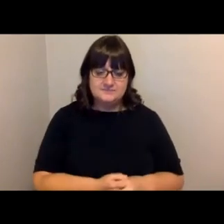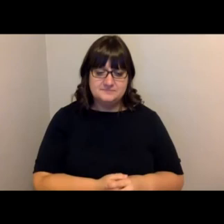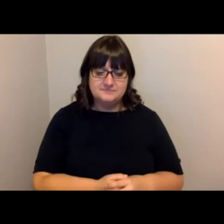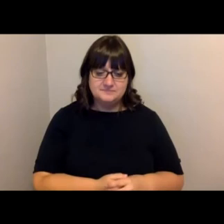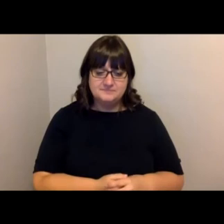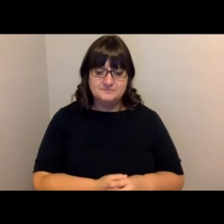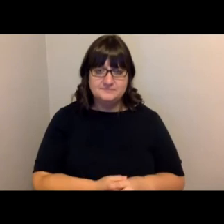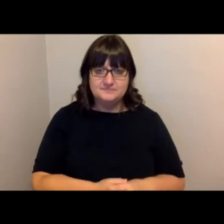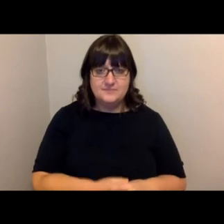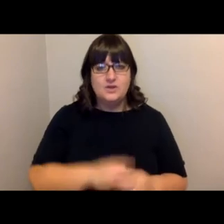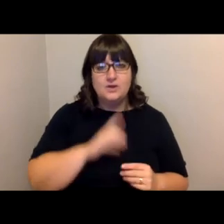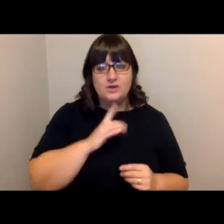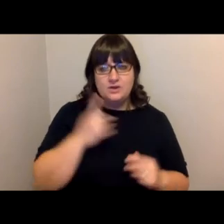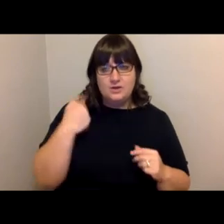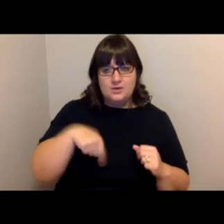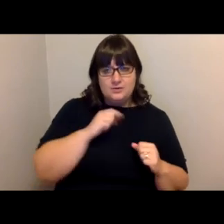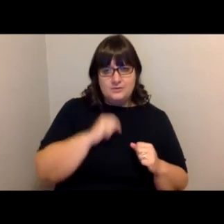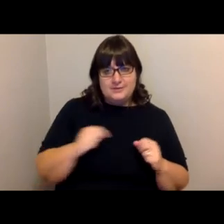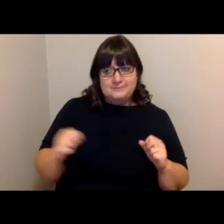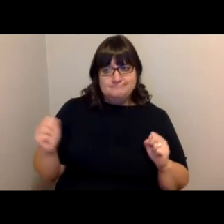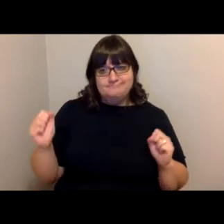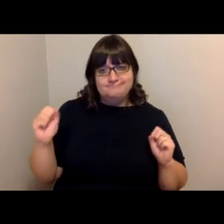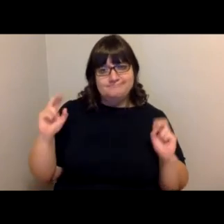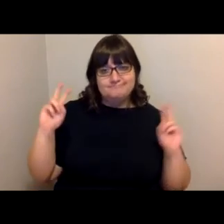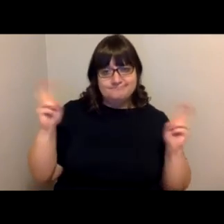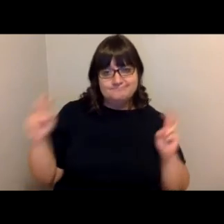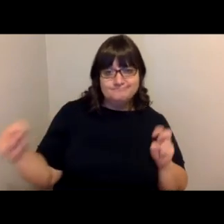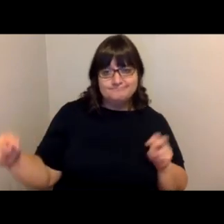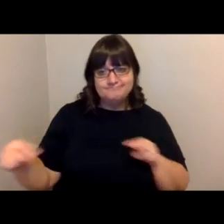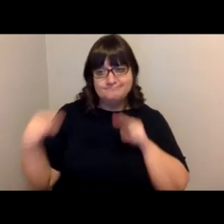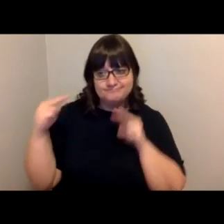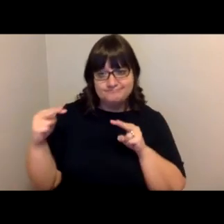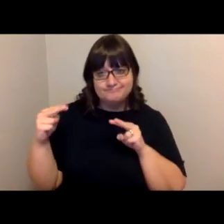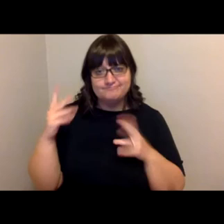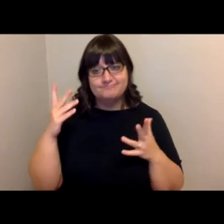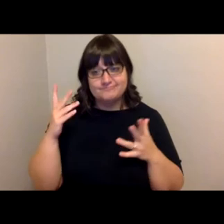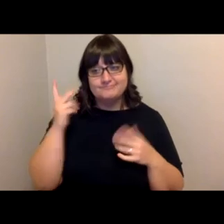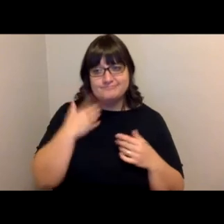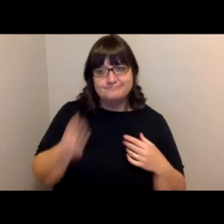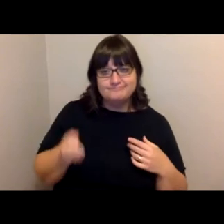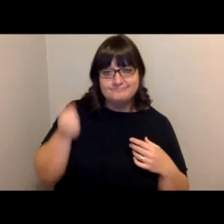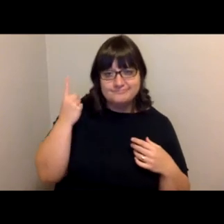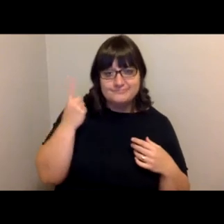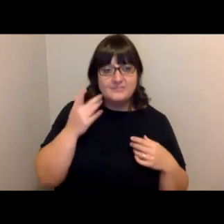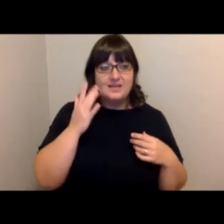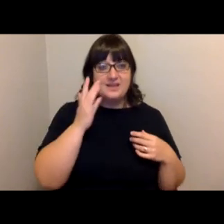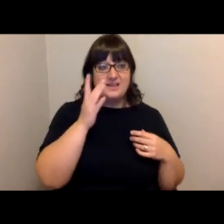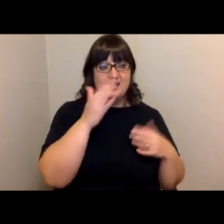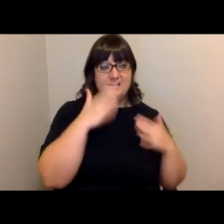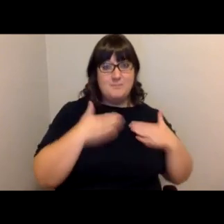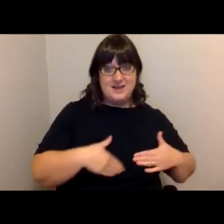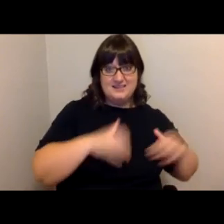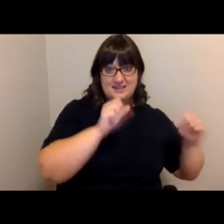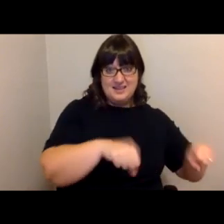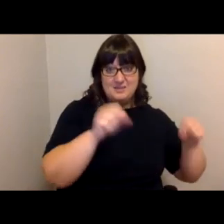each other with narrowed gazes when scores of able-bodied folk took to Both took our